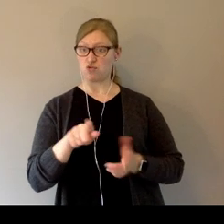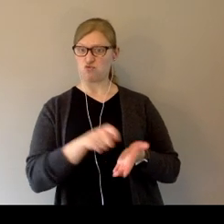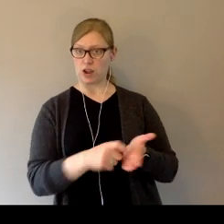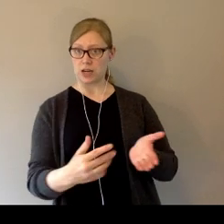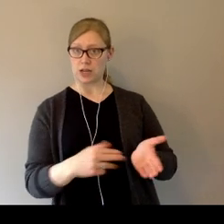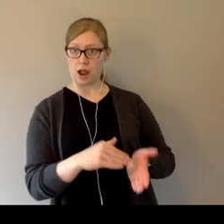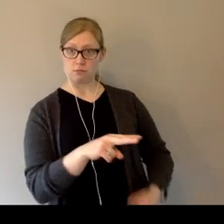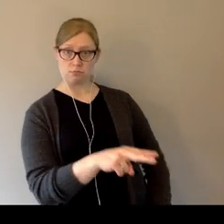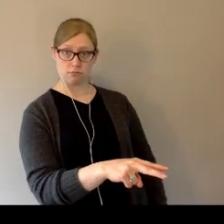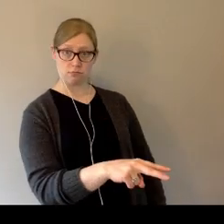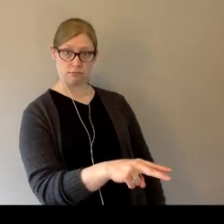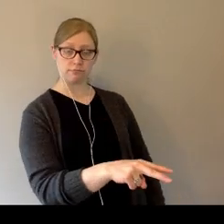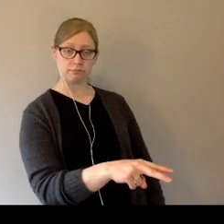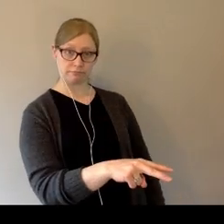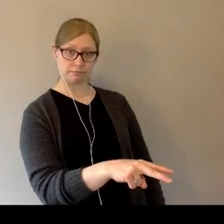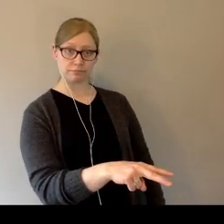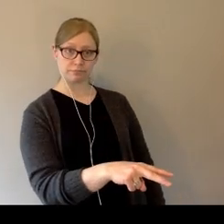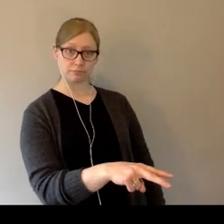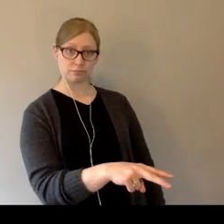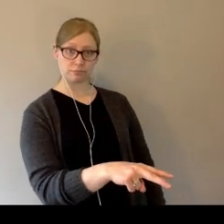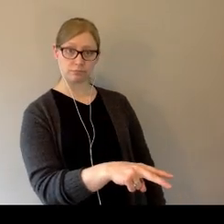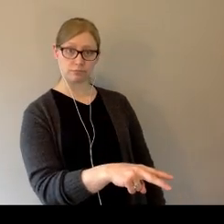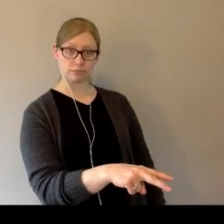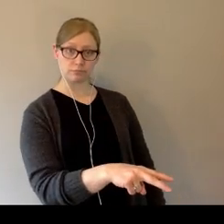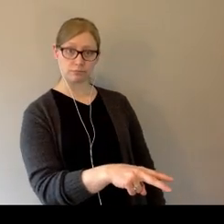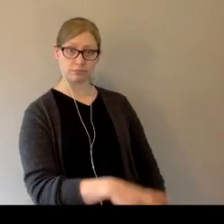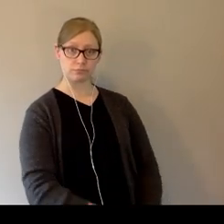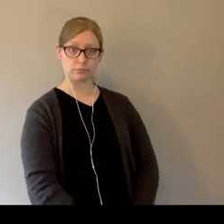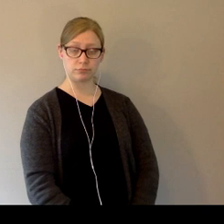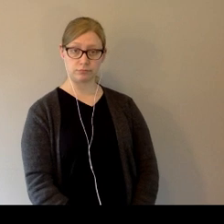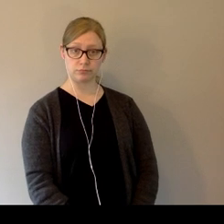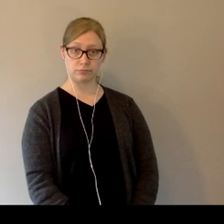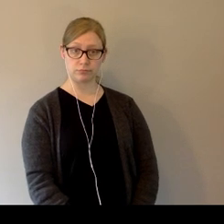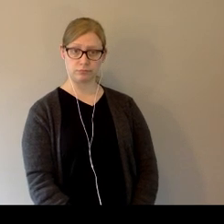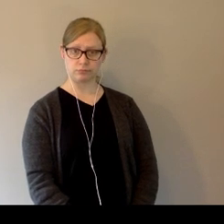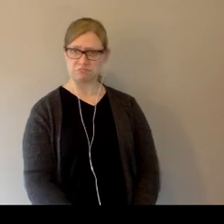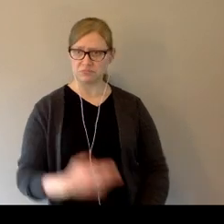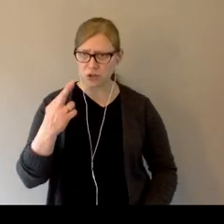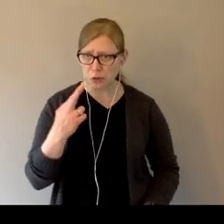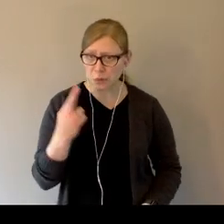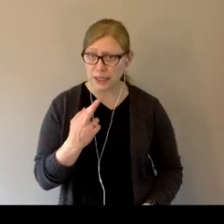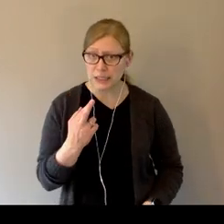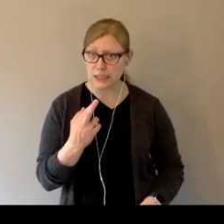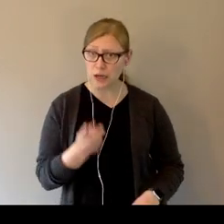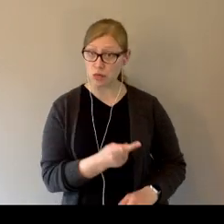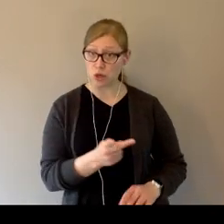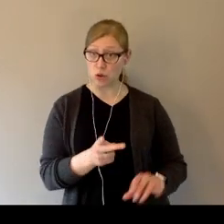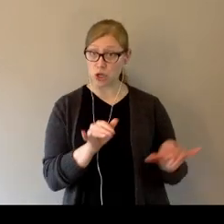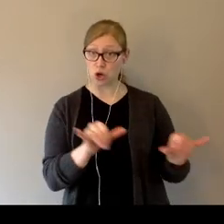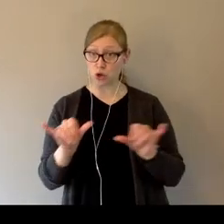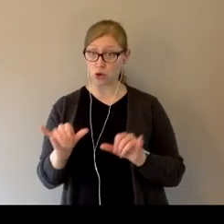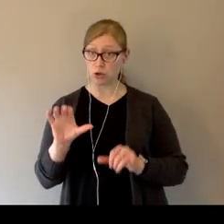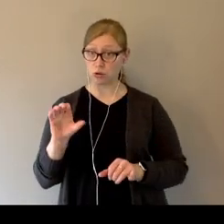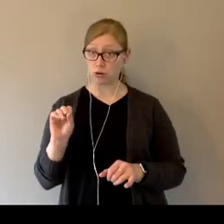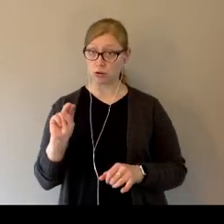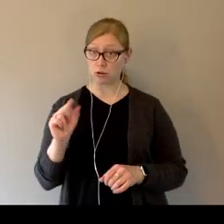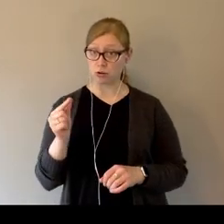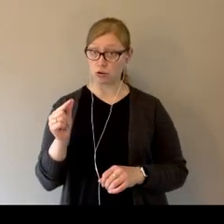is congruent to angle RUT. What is the reason for that? Well, it's the